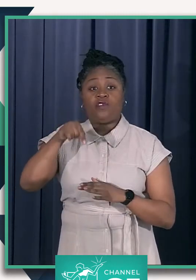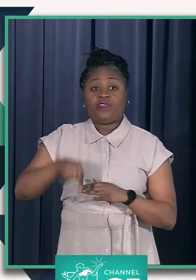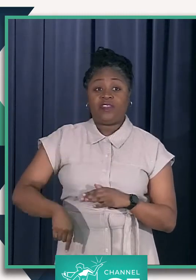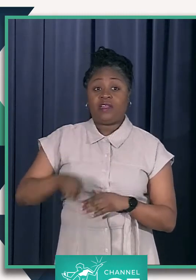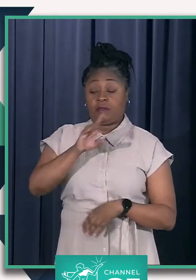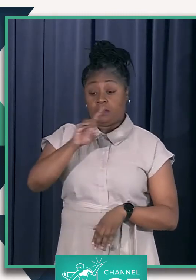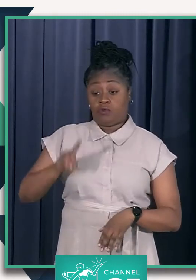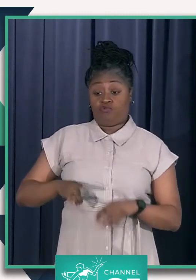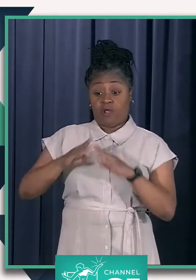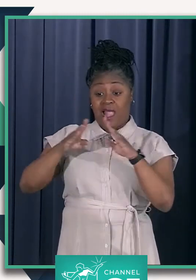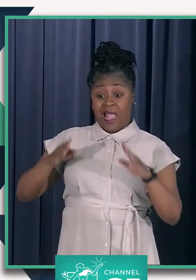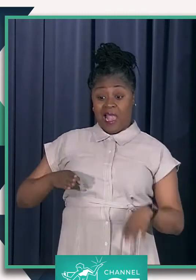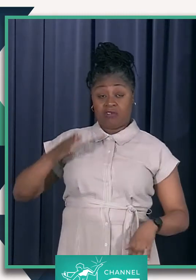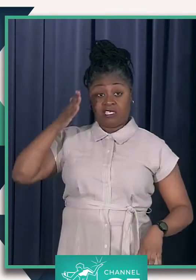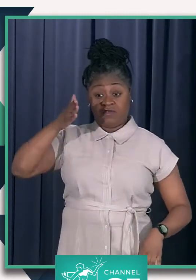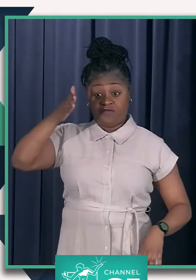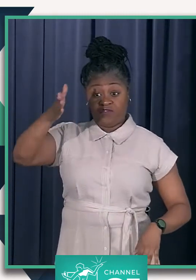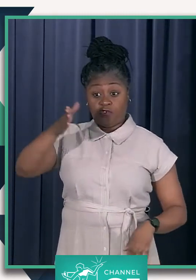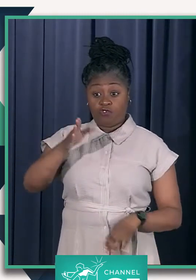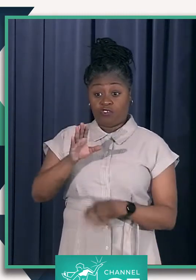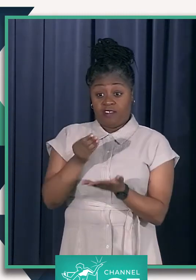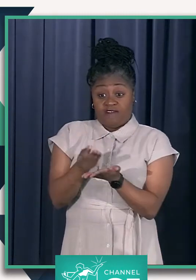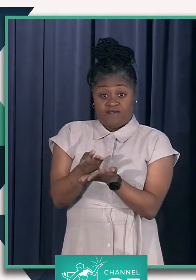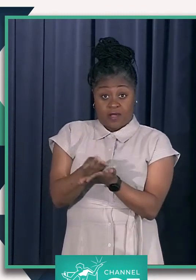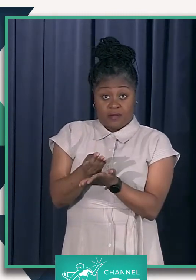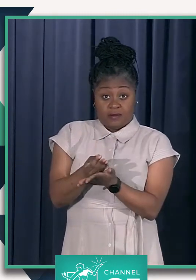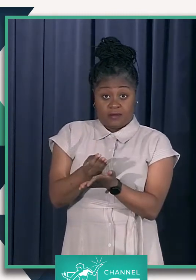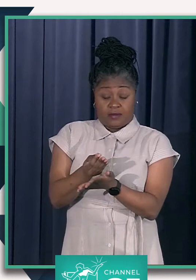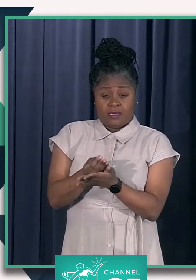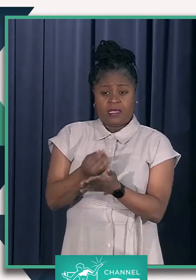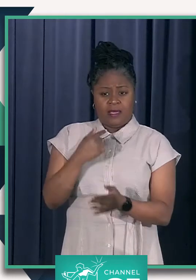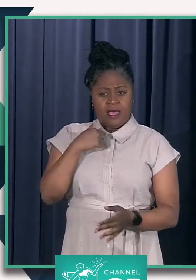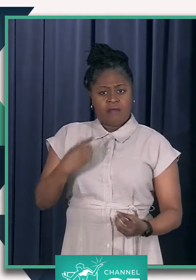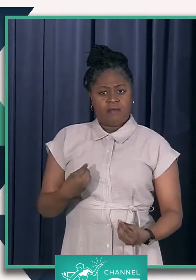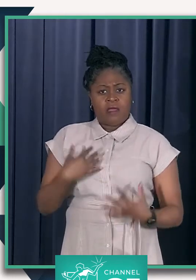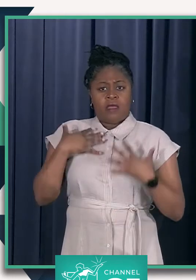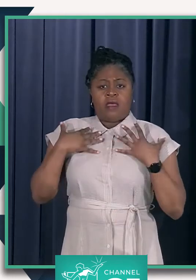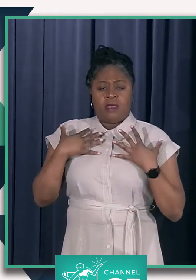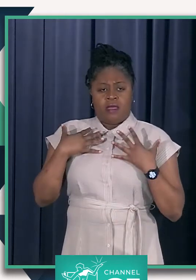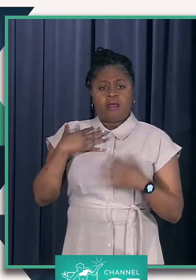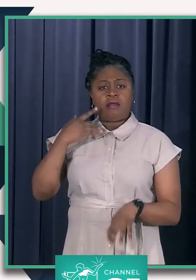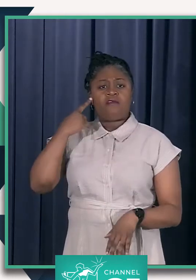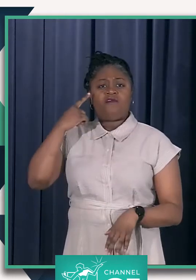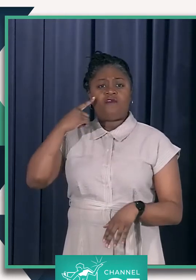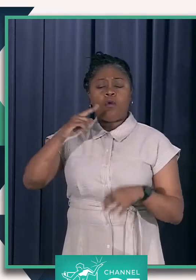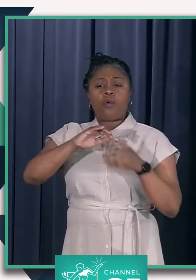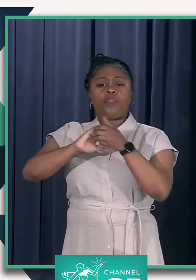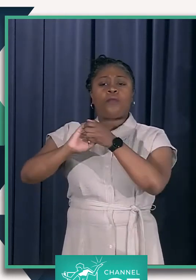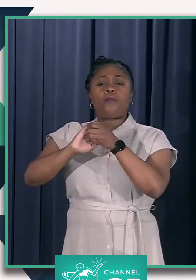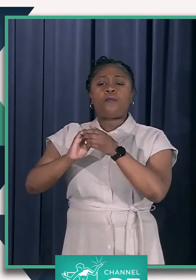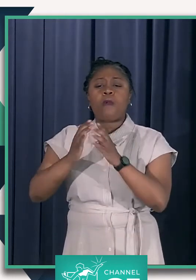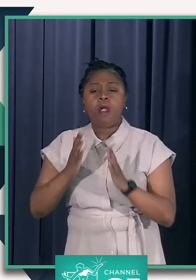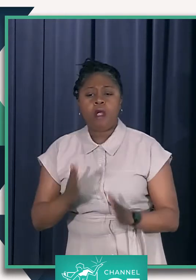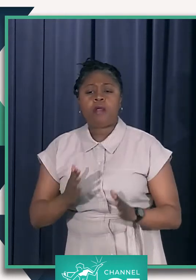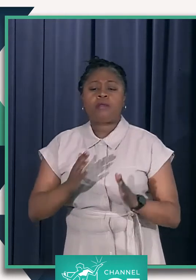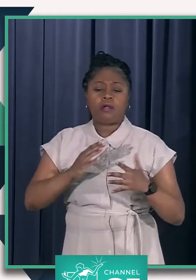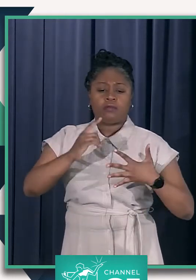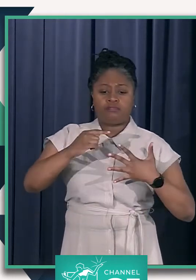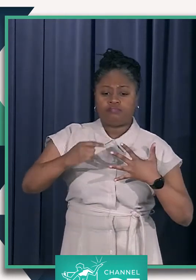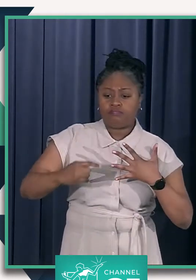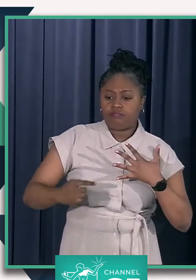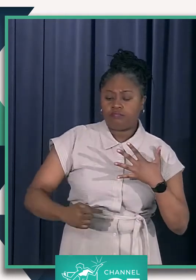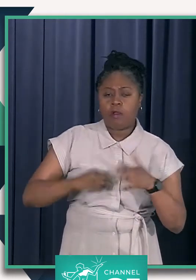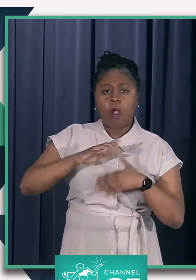the mayor, his team, Peter, Tahira, Sonia, and all of the partners that have been involved in creating this